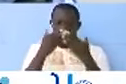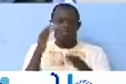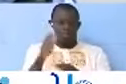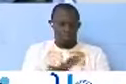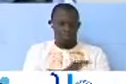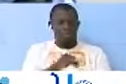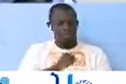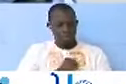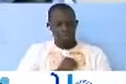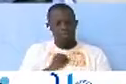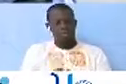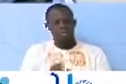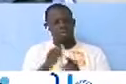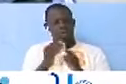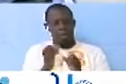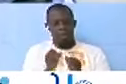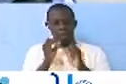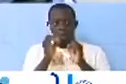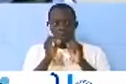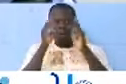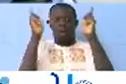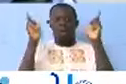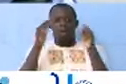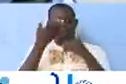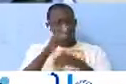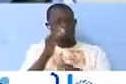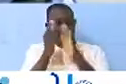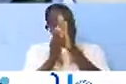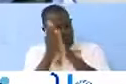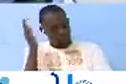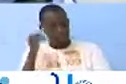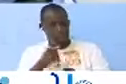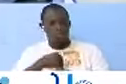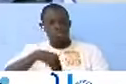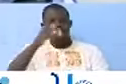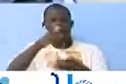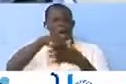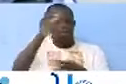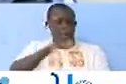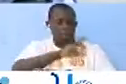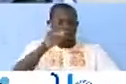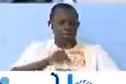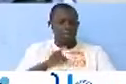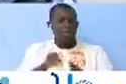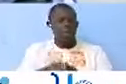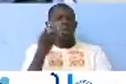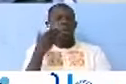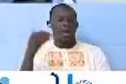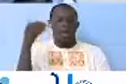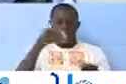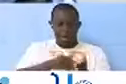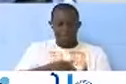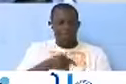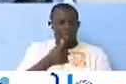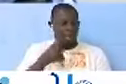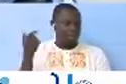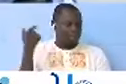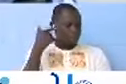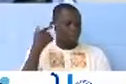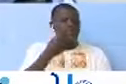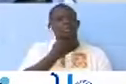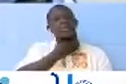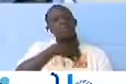just sprang up from sleep and I went onto the veranda. Abin nara? When I came, ma uru mai. I heard the